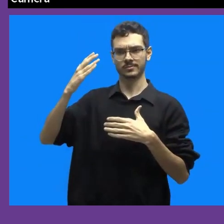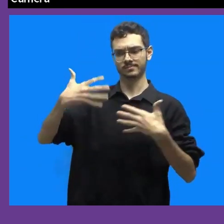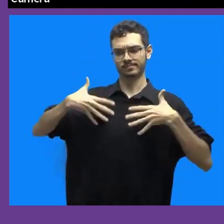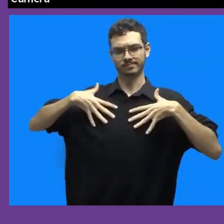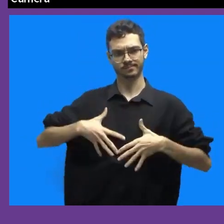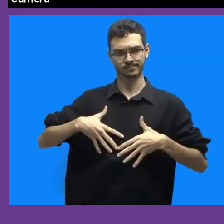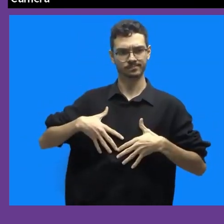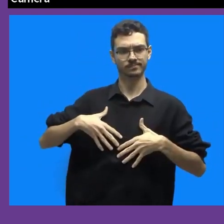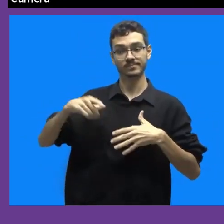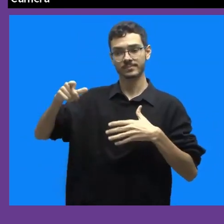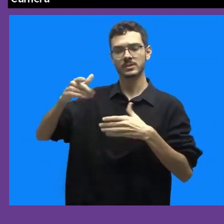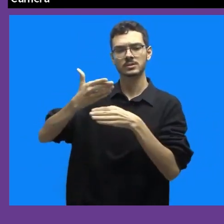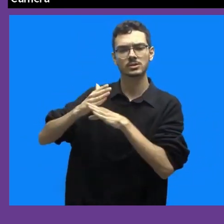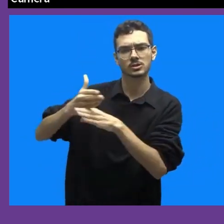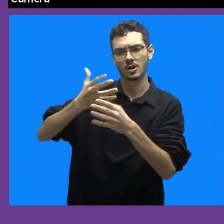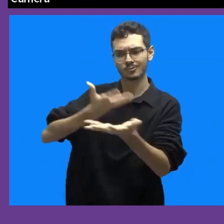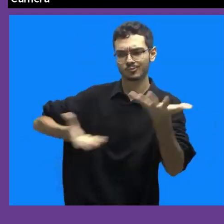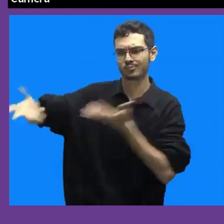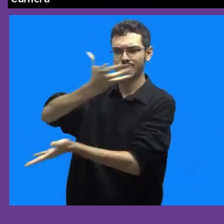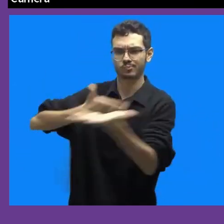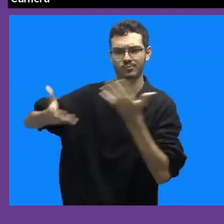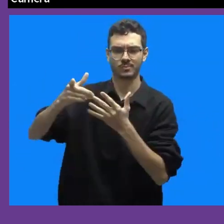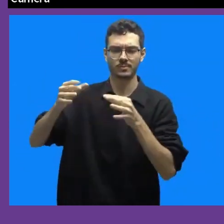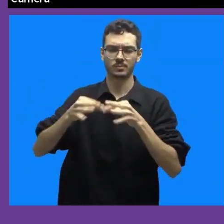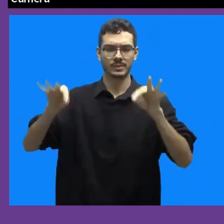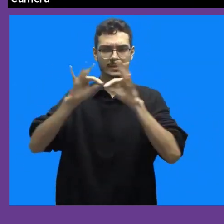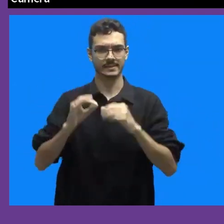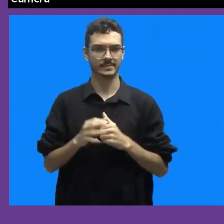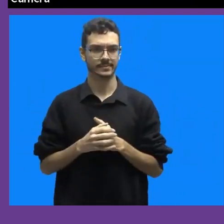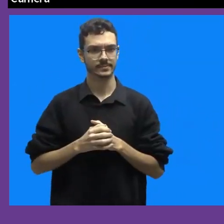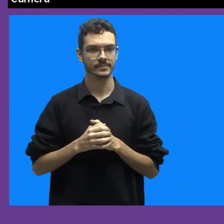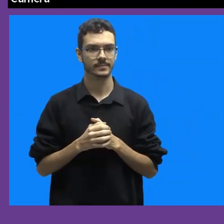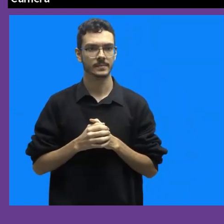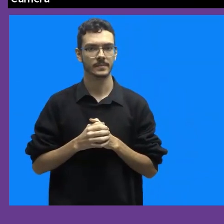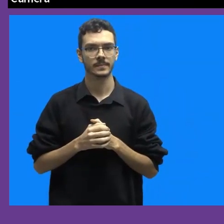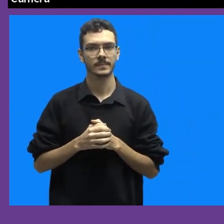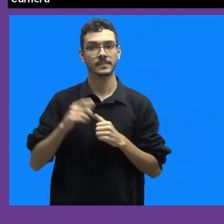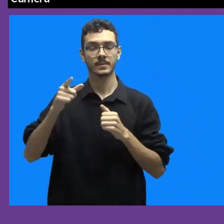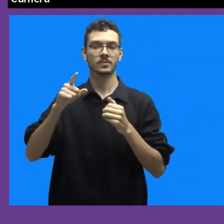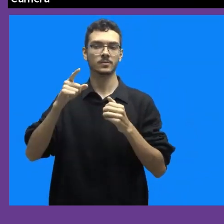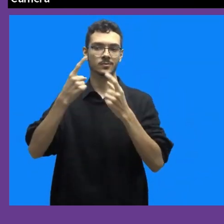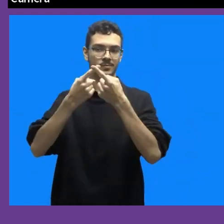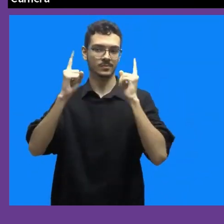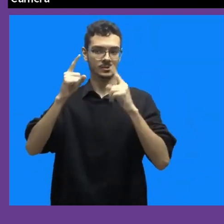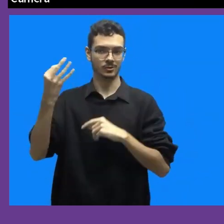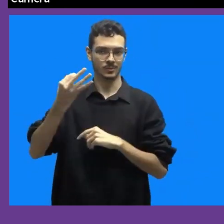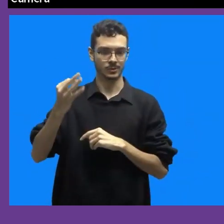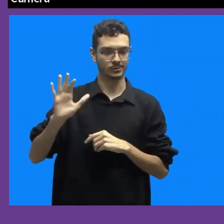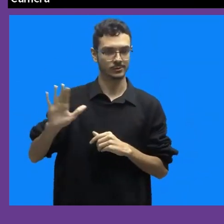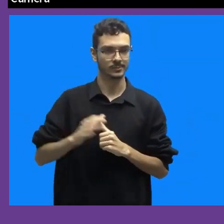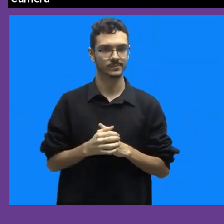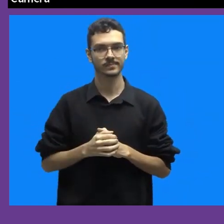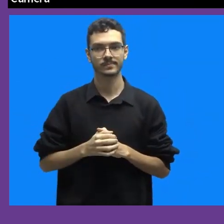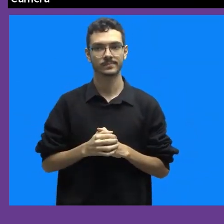implement accessibility in all its axes in our university. And I've